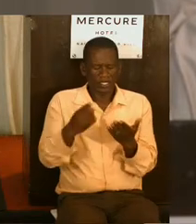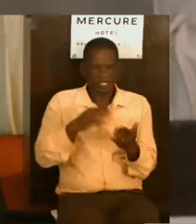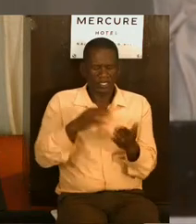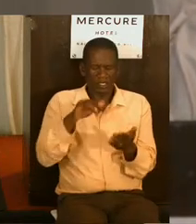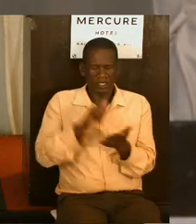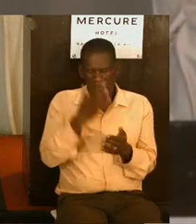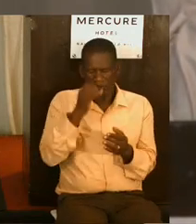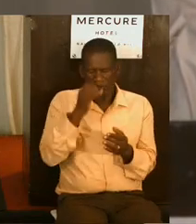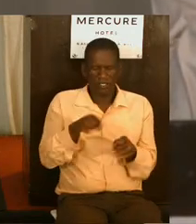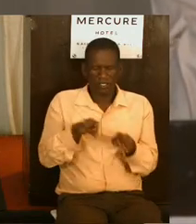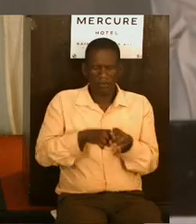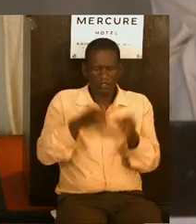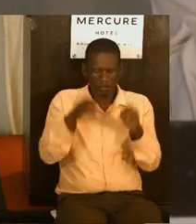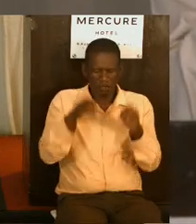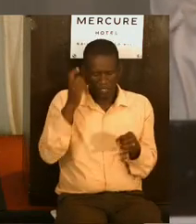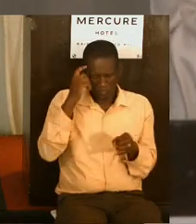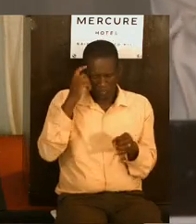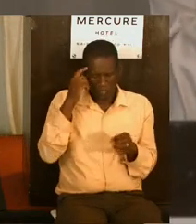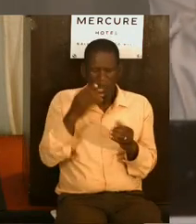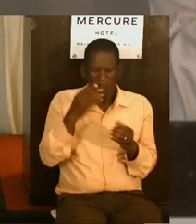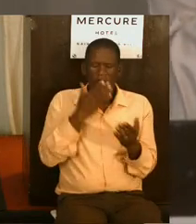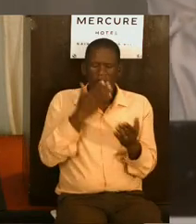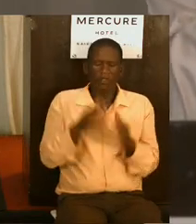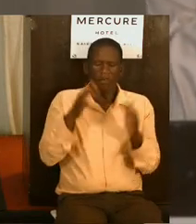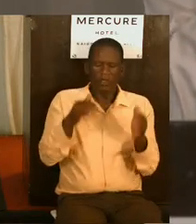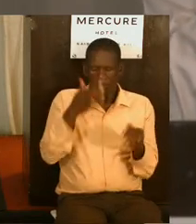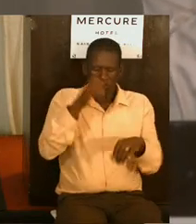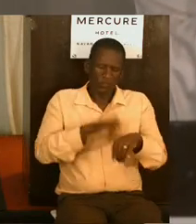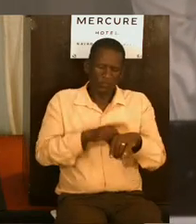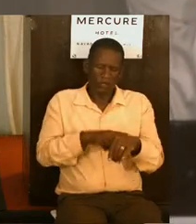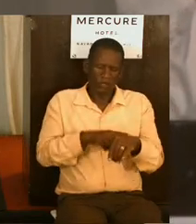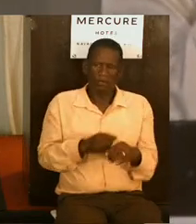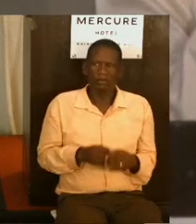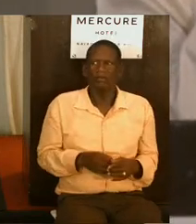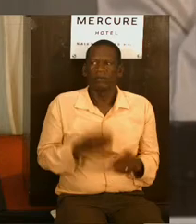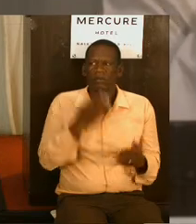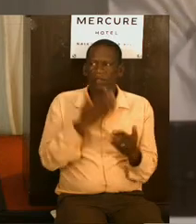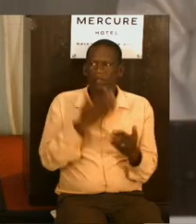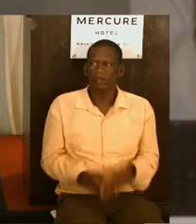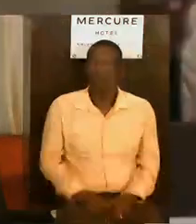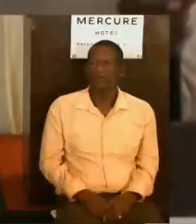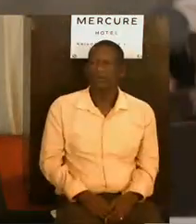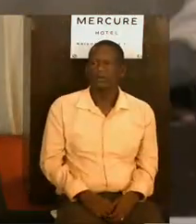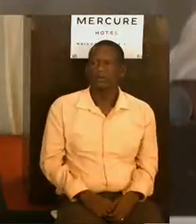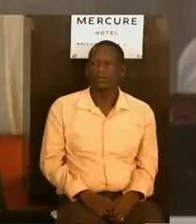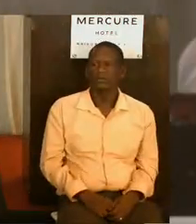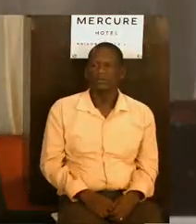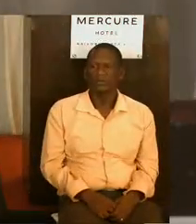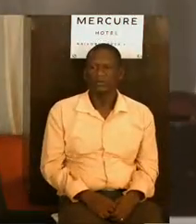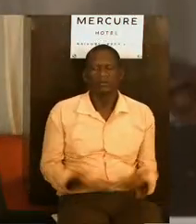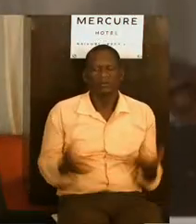about that because it is still fresh in our mind thank you very much because of time thank you